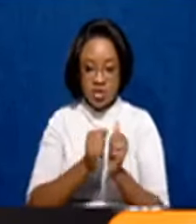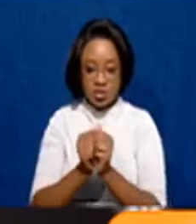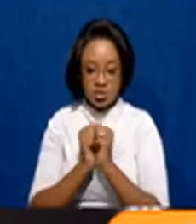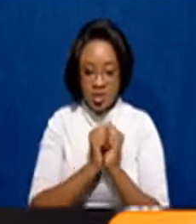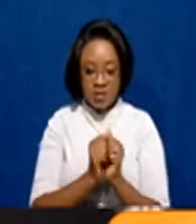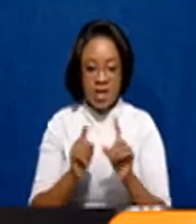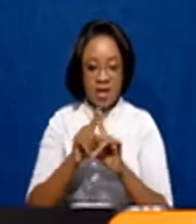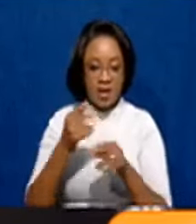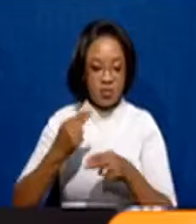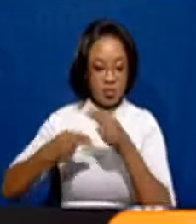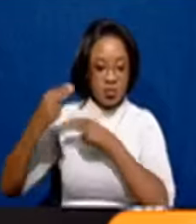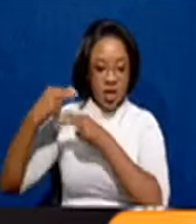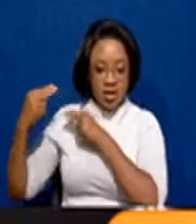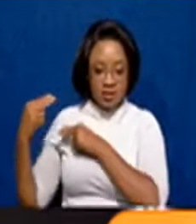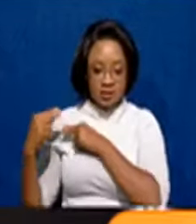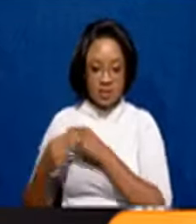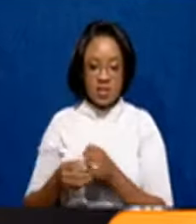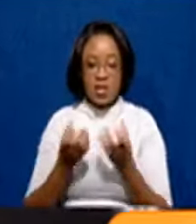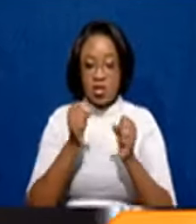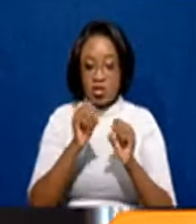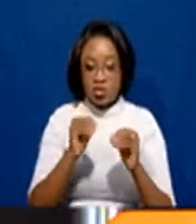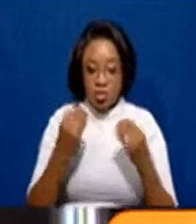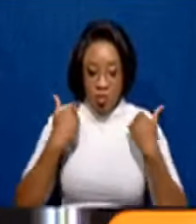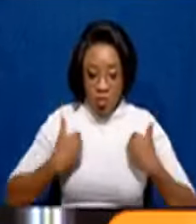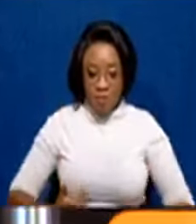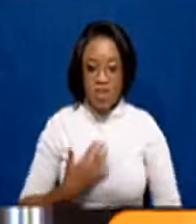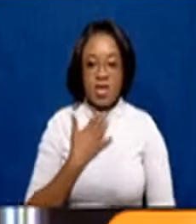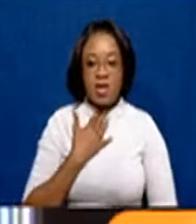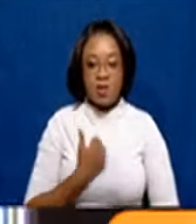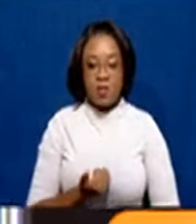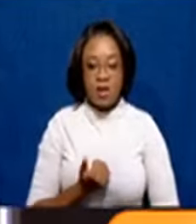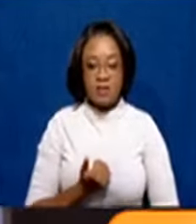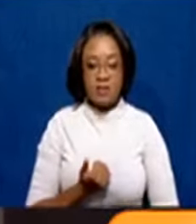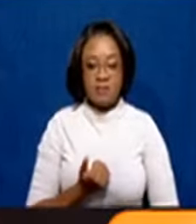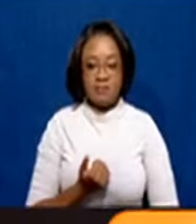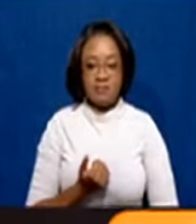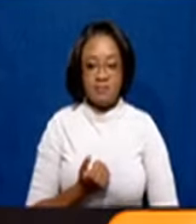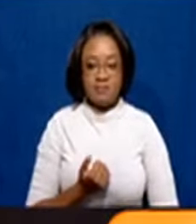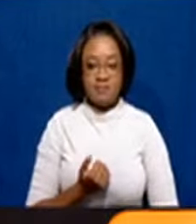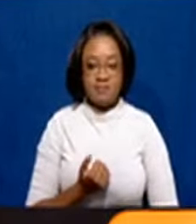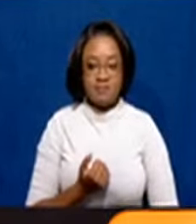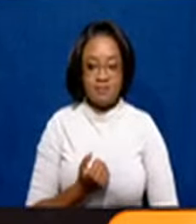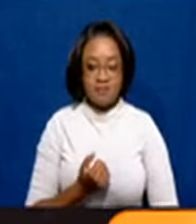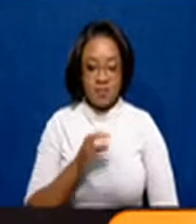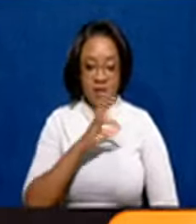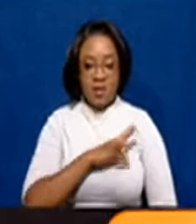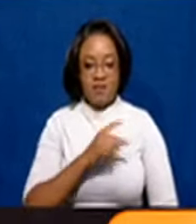a history. And so I wanted double benefits.